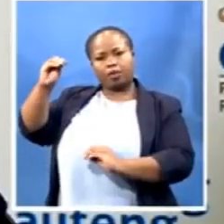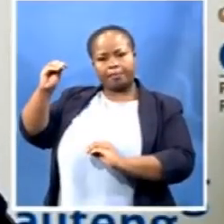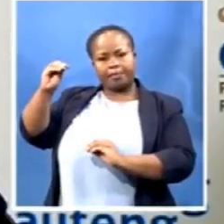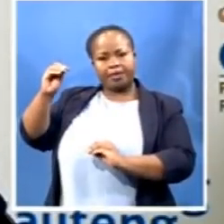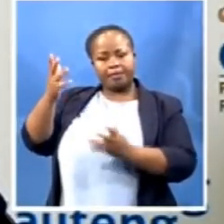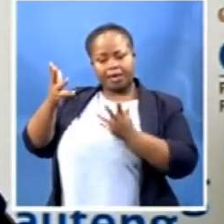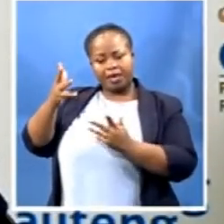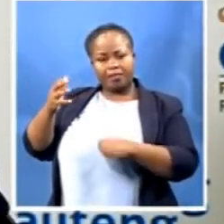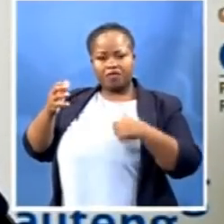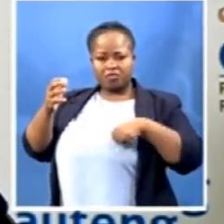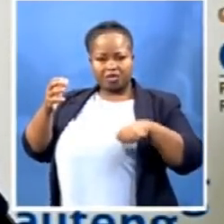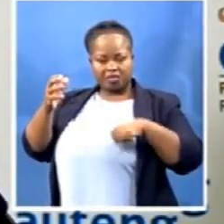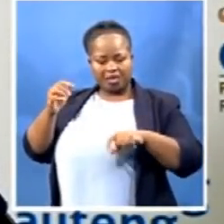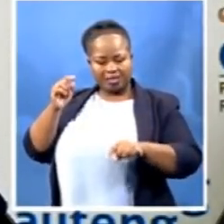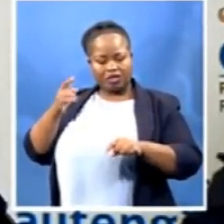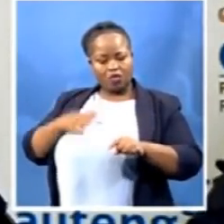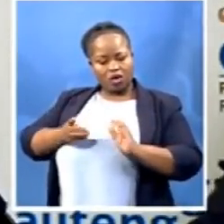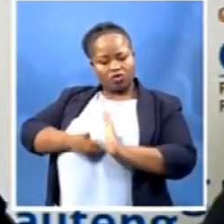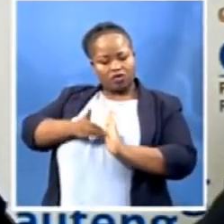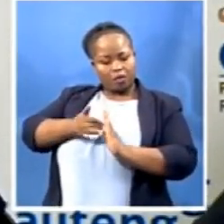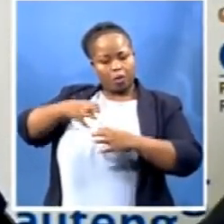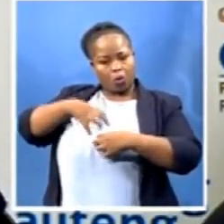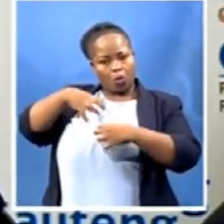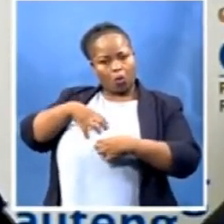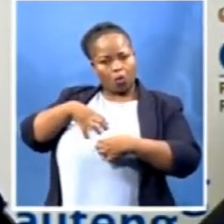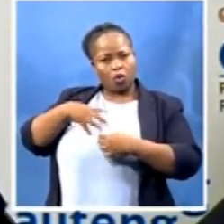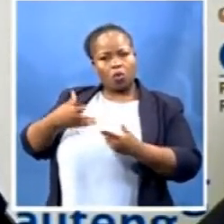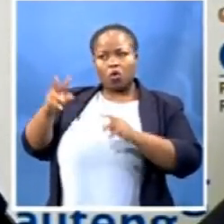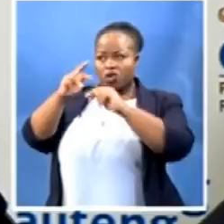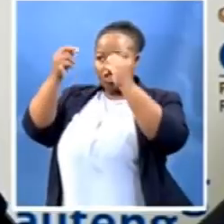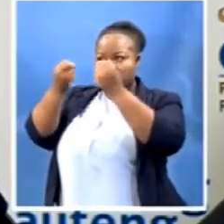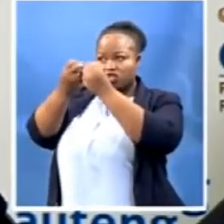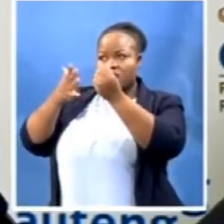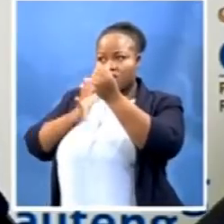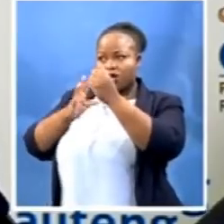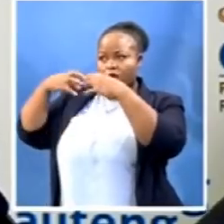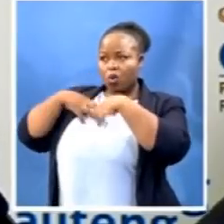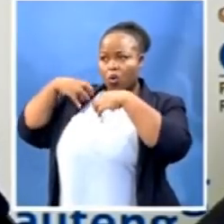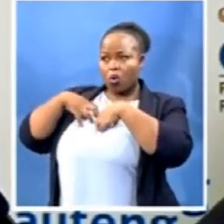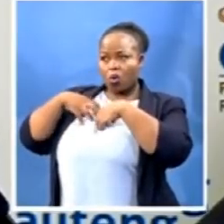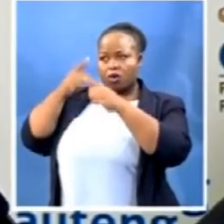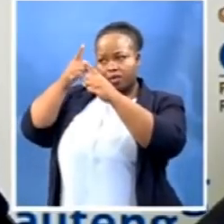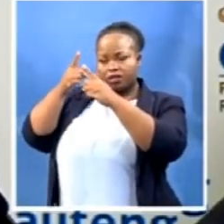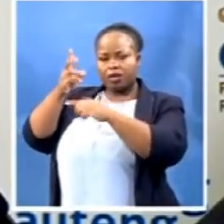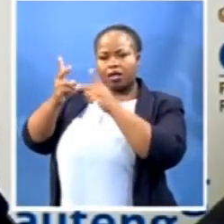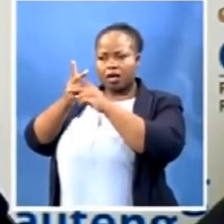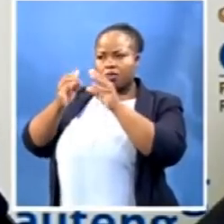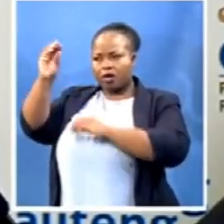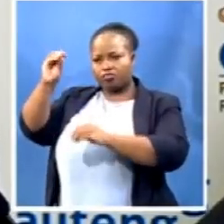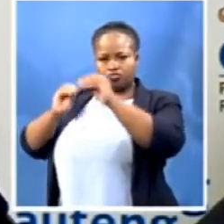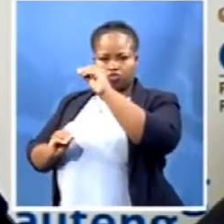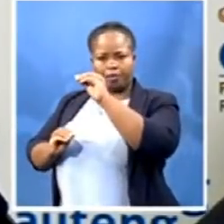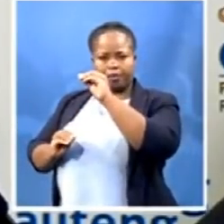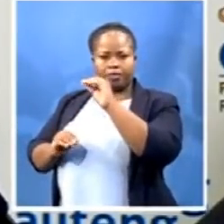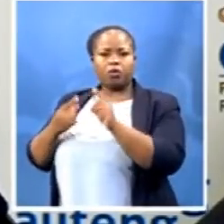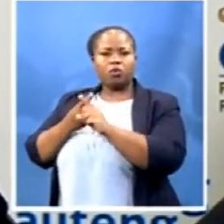for its own purposes, or a national department wants to develop land, also again in line with the spatial development plans of a municipality. So for